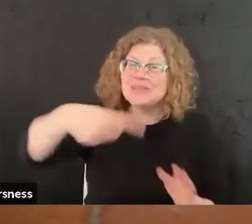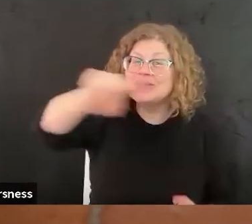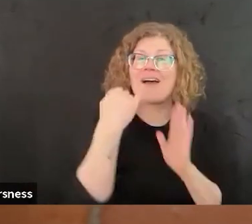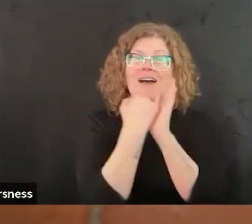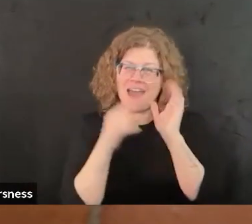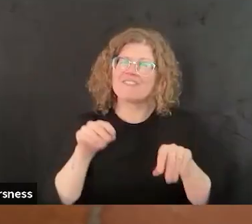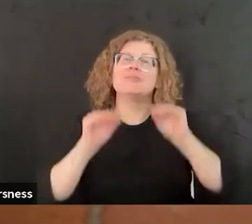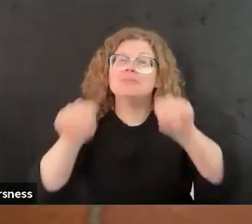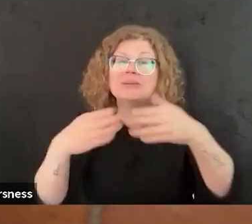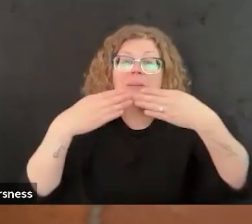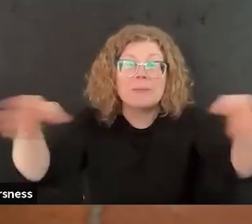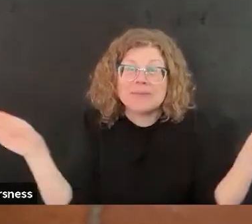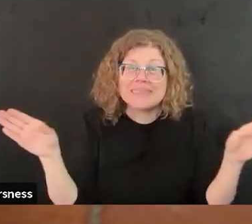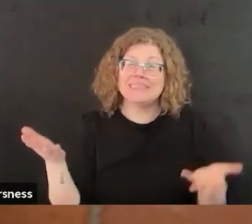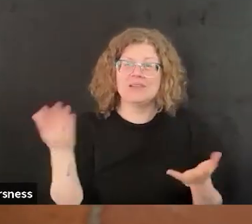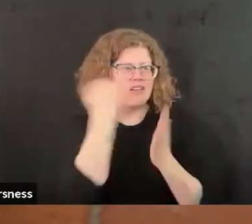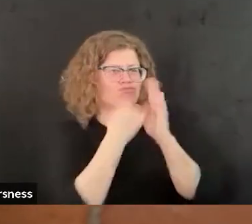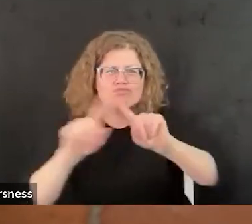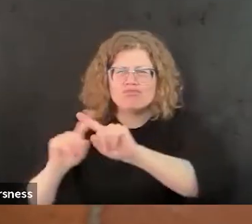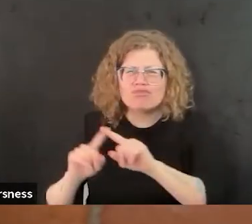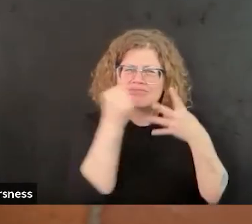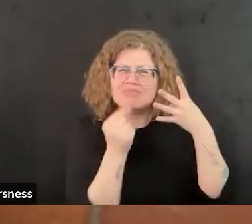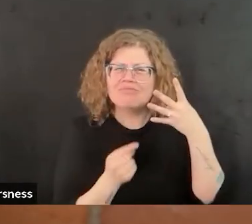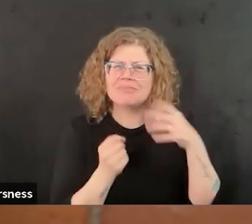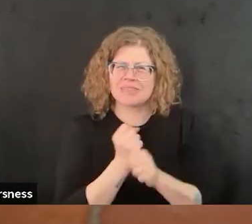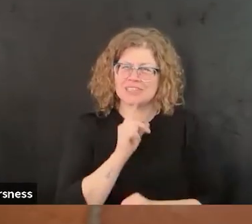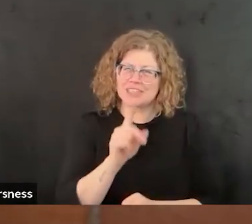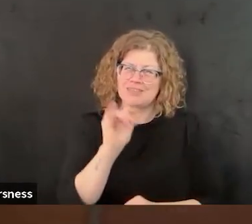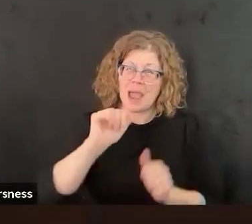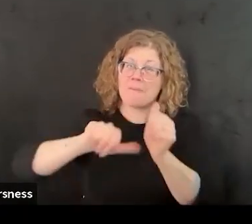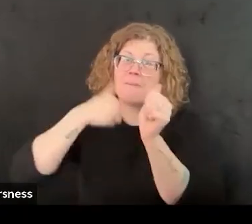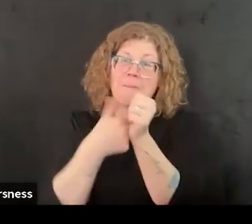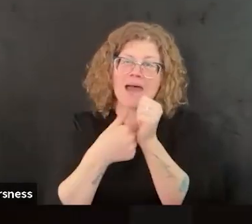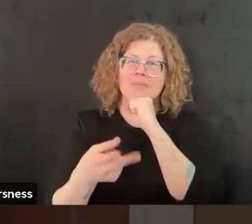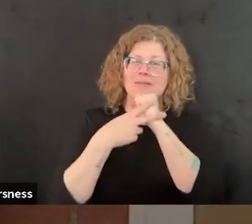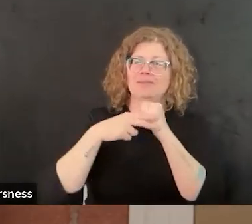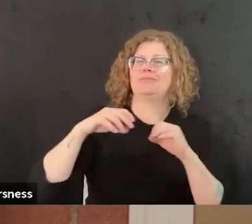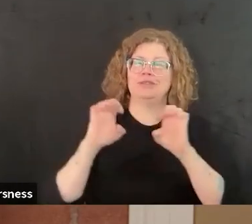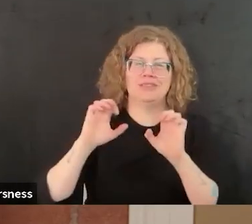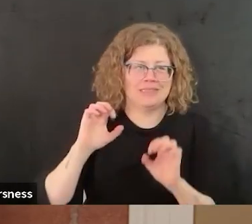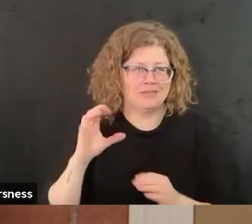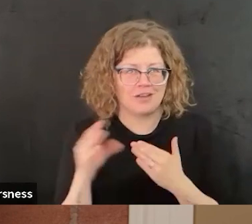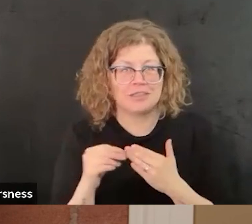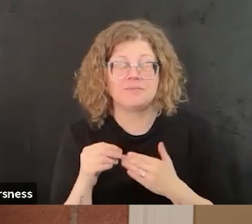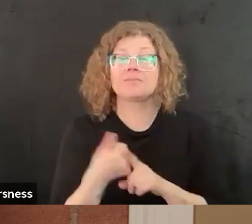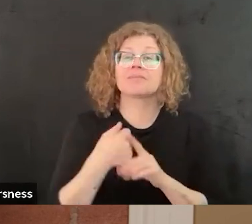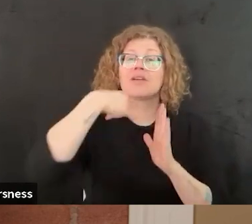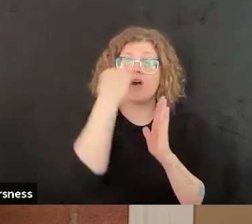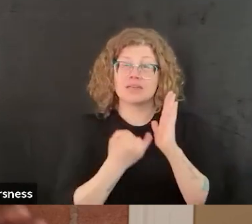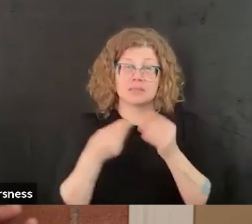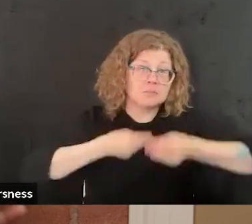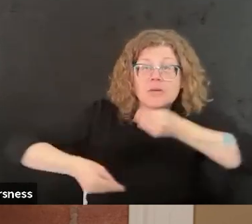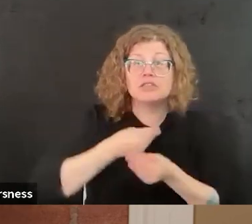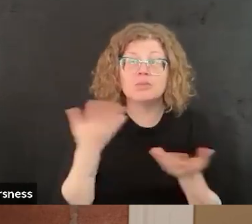in the public realm and we're working with art, which has lots of variables. So you want to ensure that you account for that. Within your artist budget,